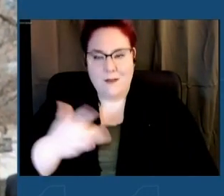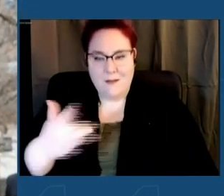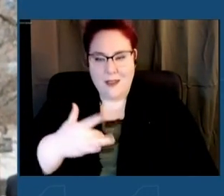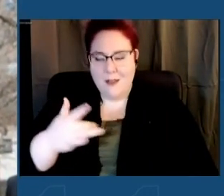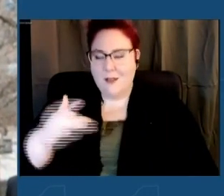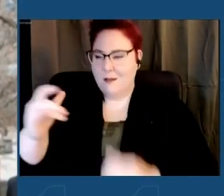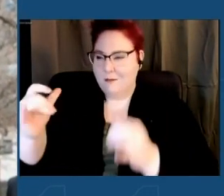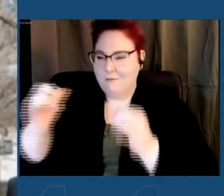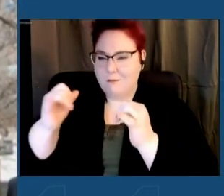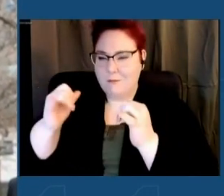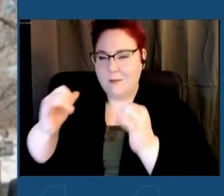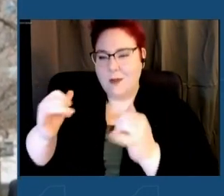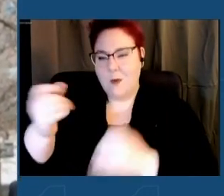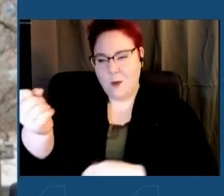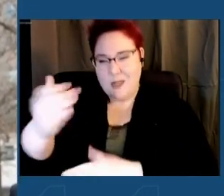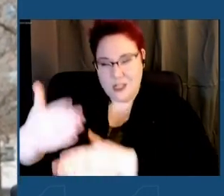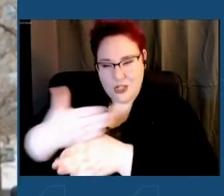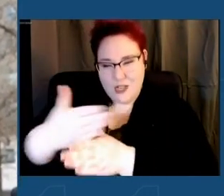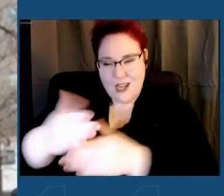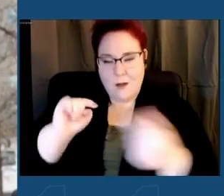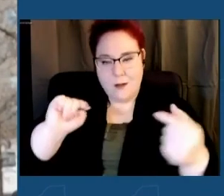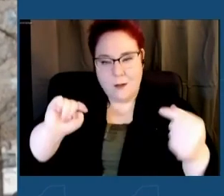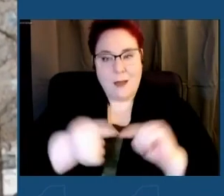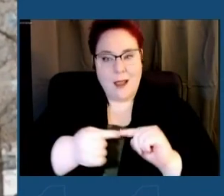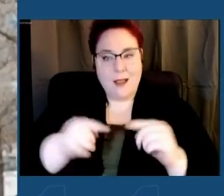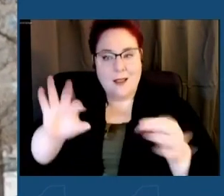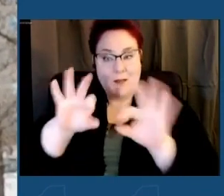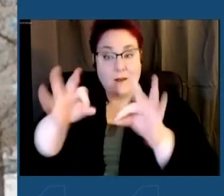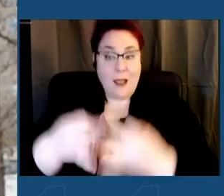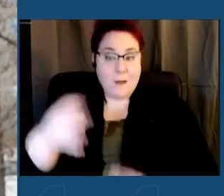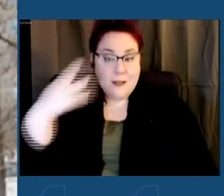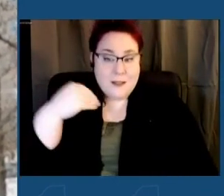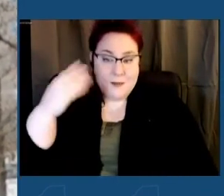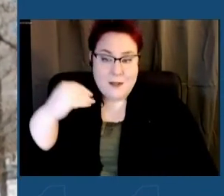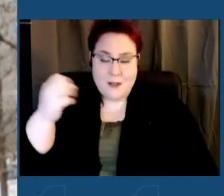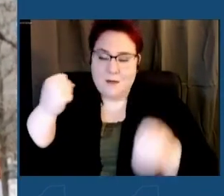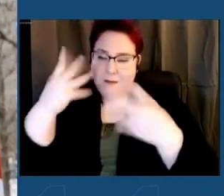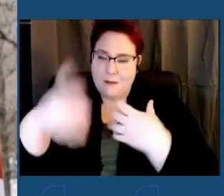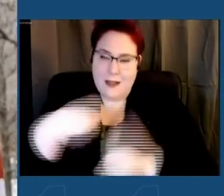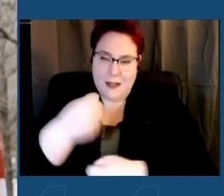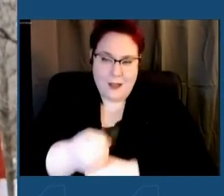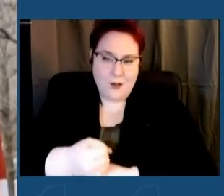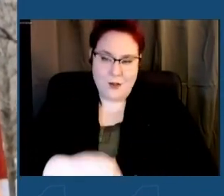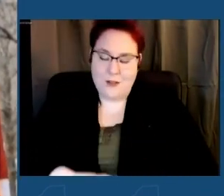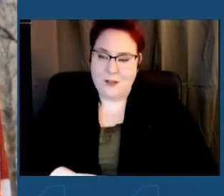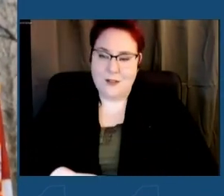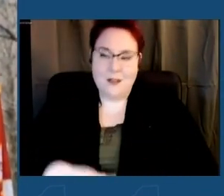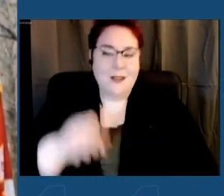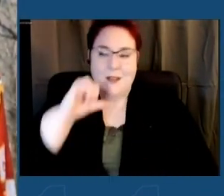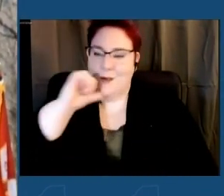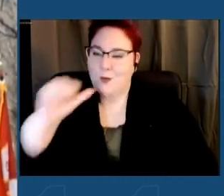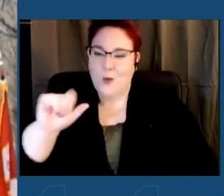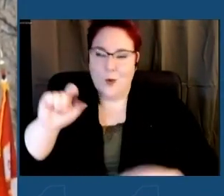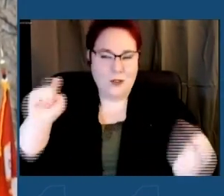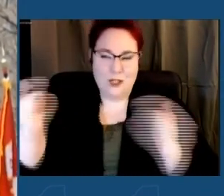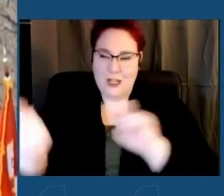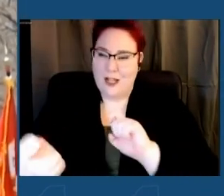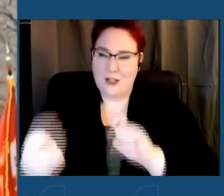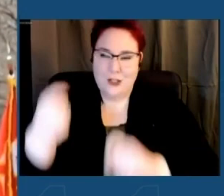felt these many years. That will not change even years into the